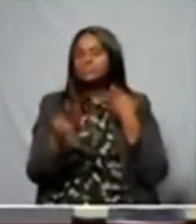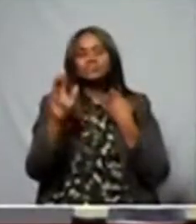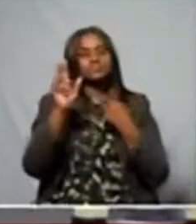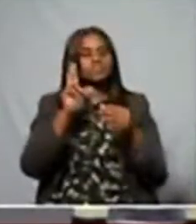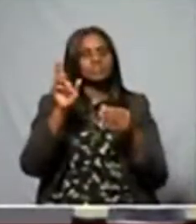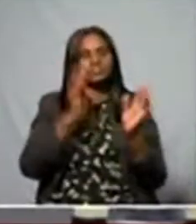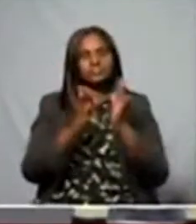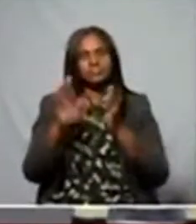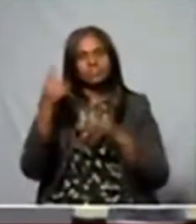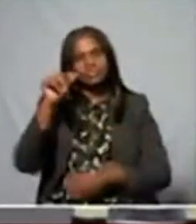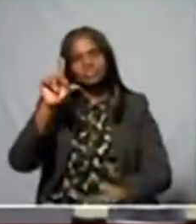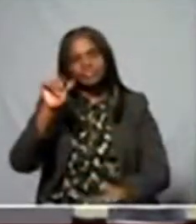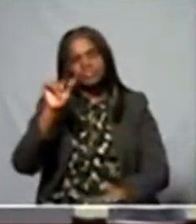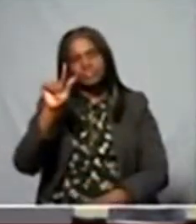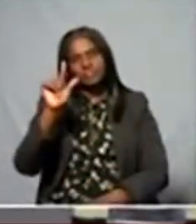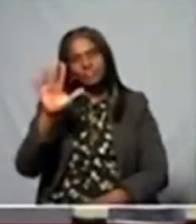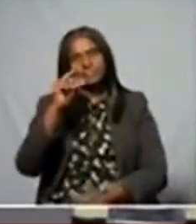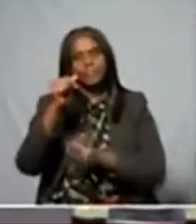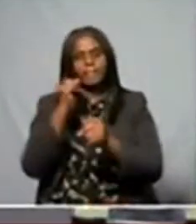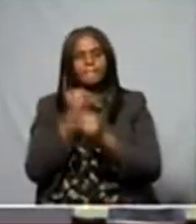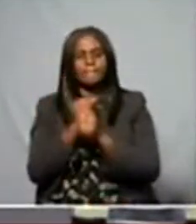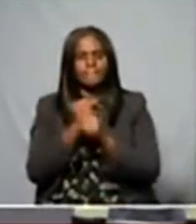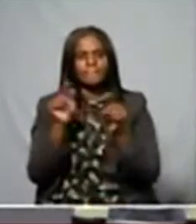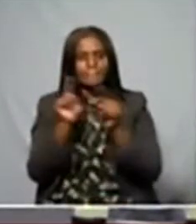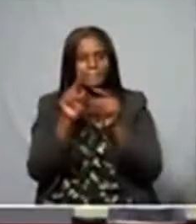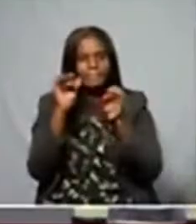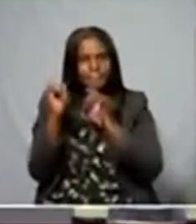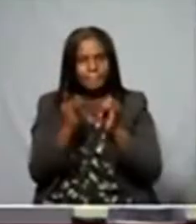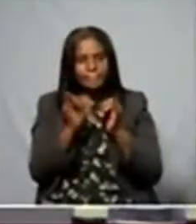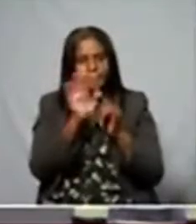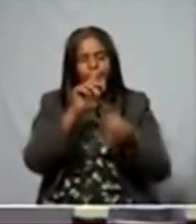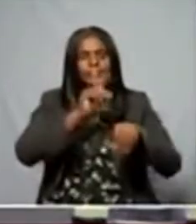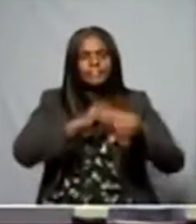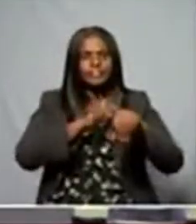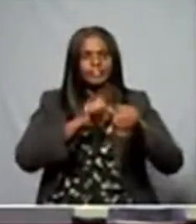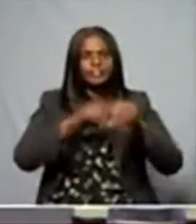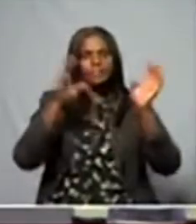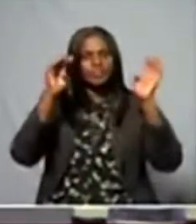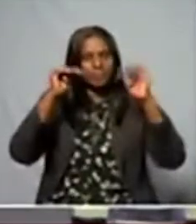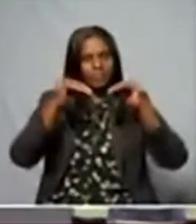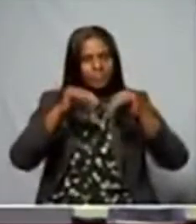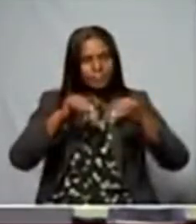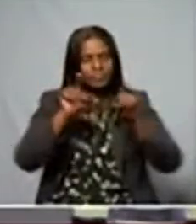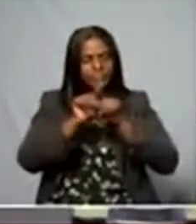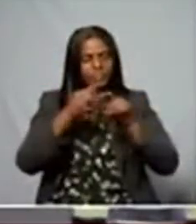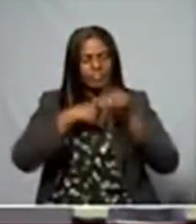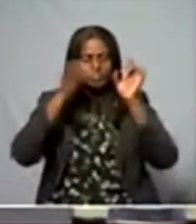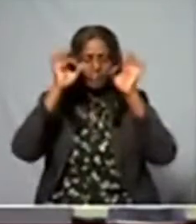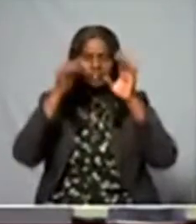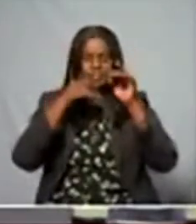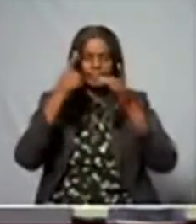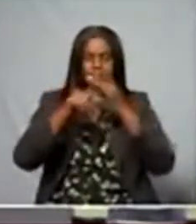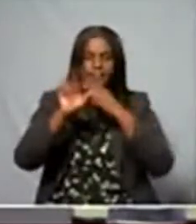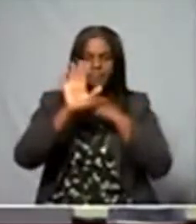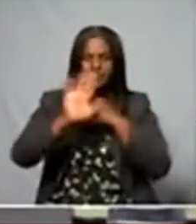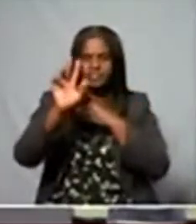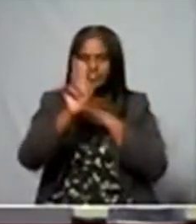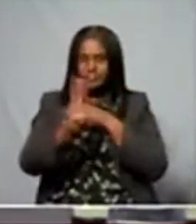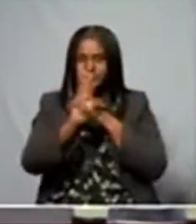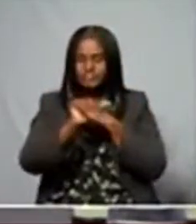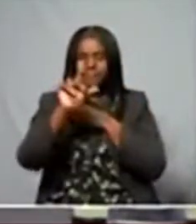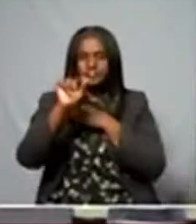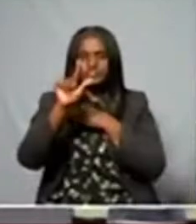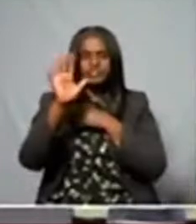the 2025 fiscal year. As implementation timelines shrink, there is a risk of underutilizing